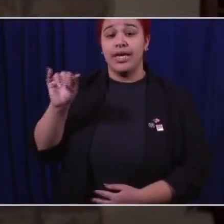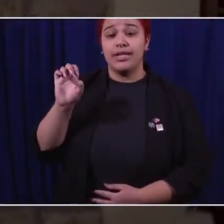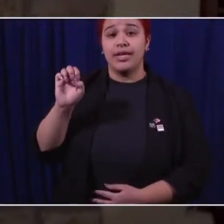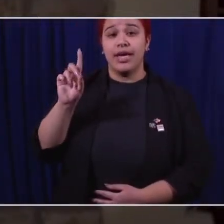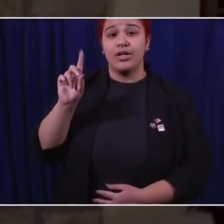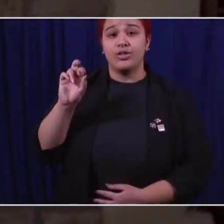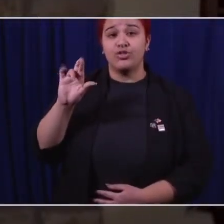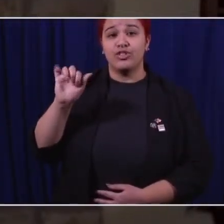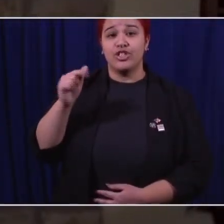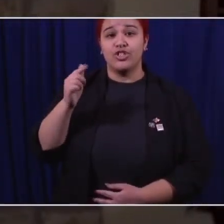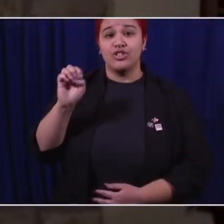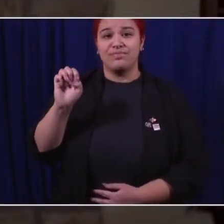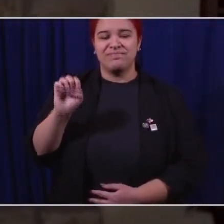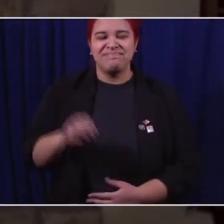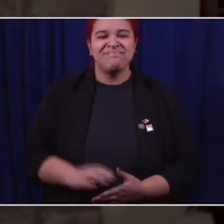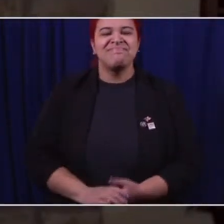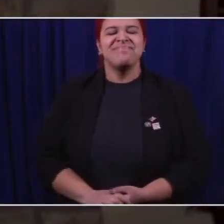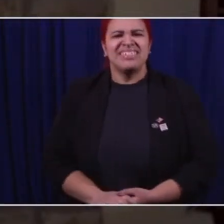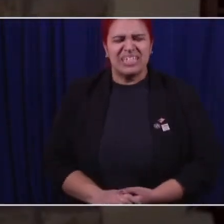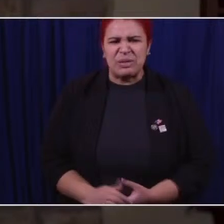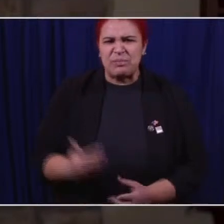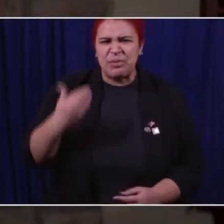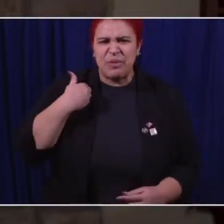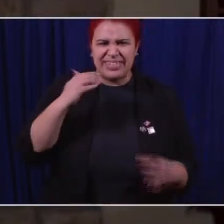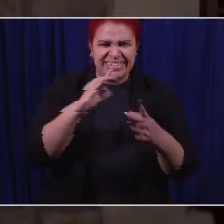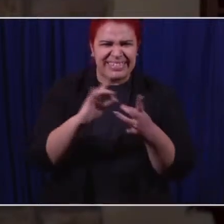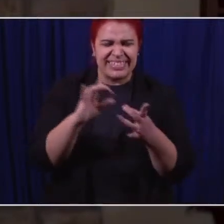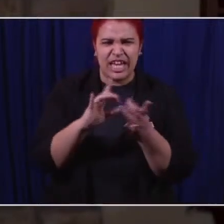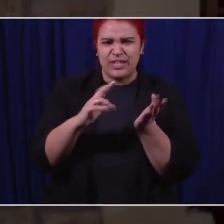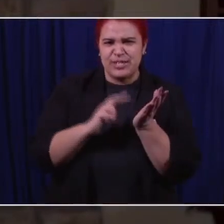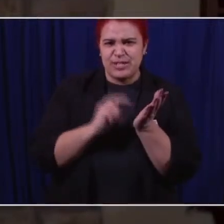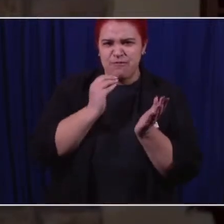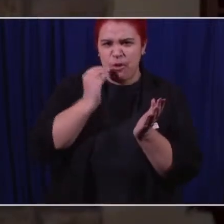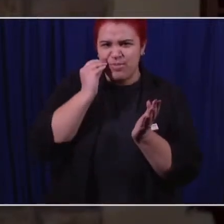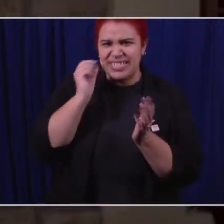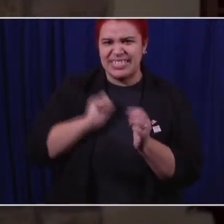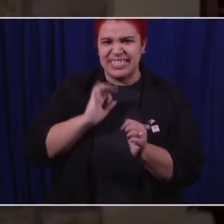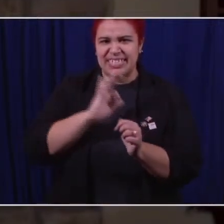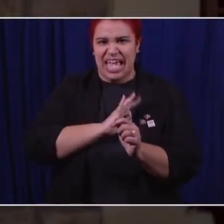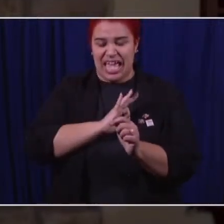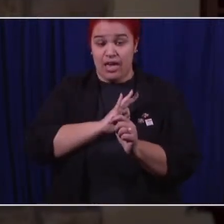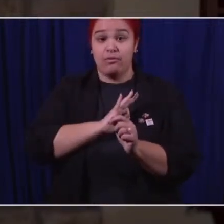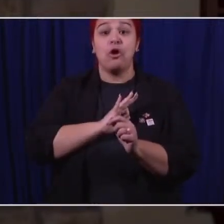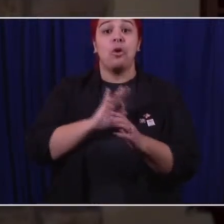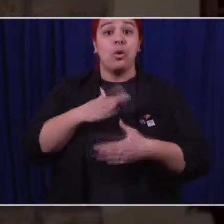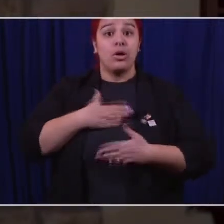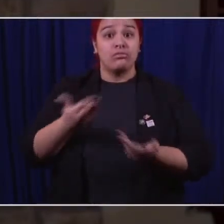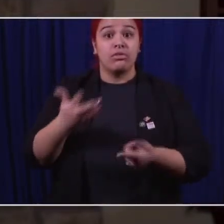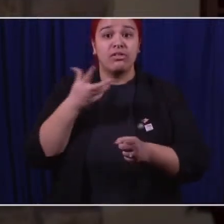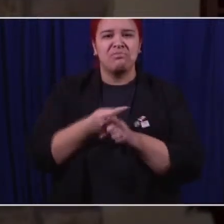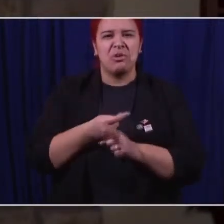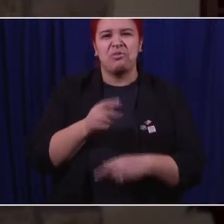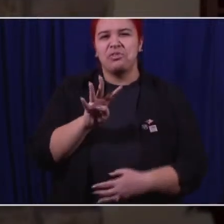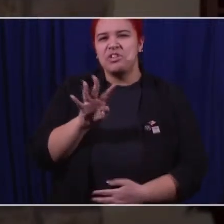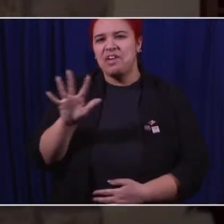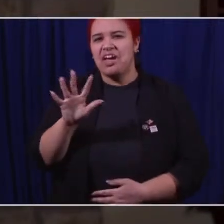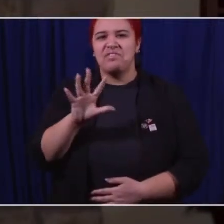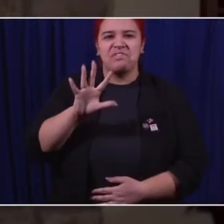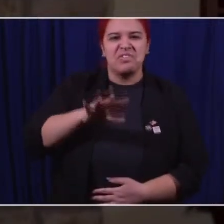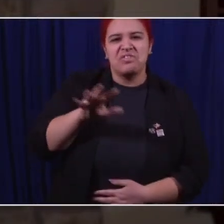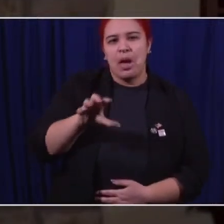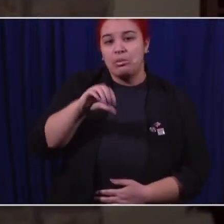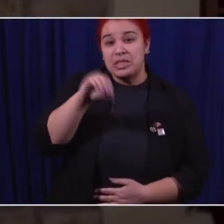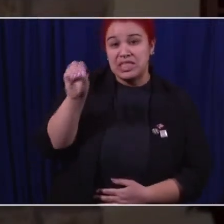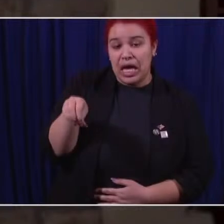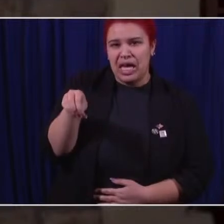said nursing home staff is only about 45 or 50% getting the vaccine. So how responsible is it for the state or